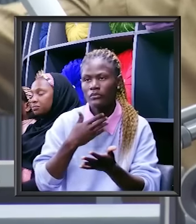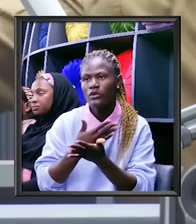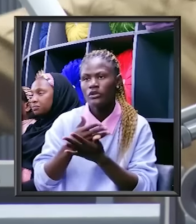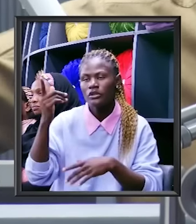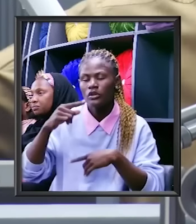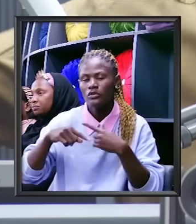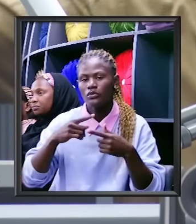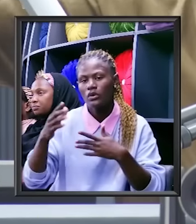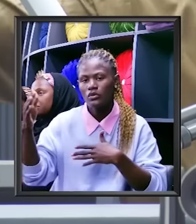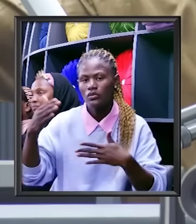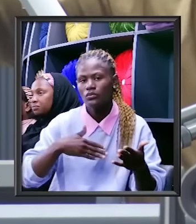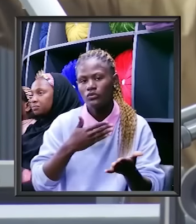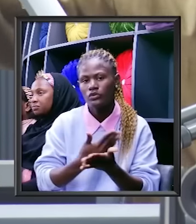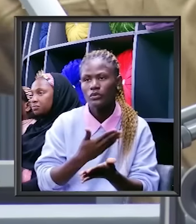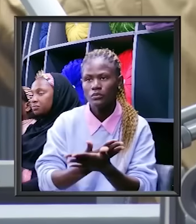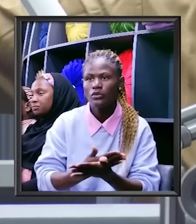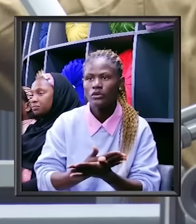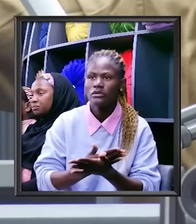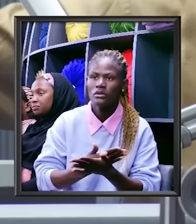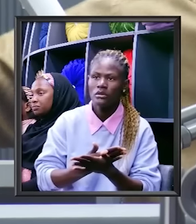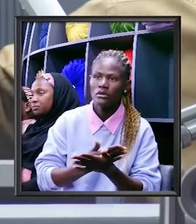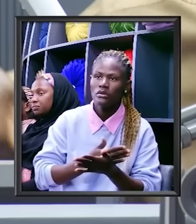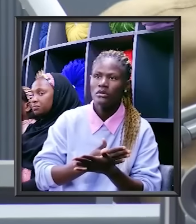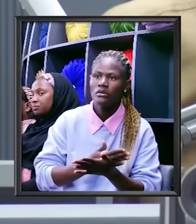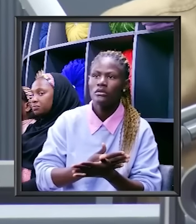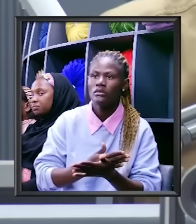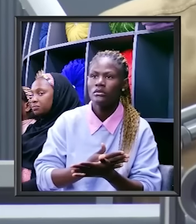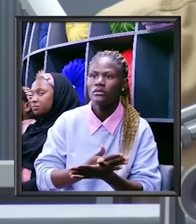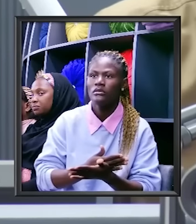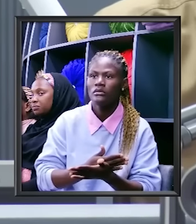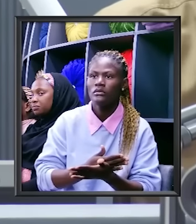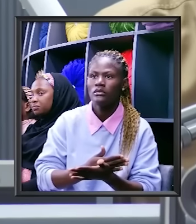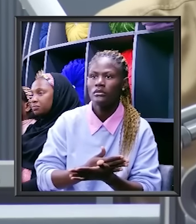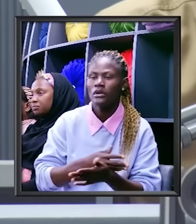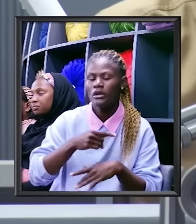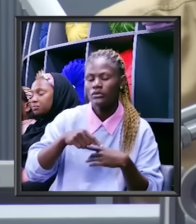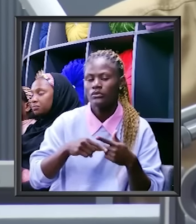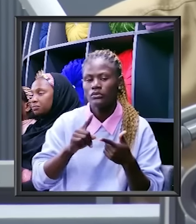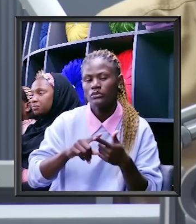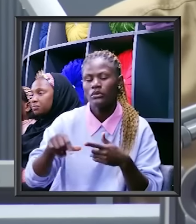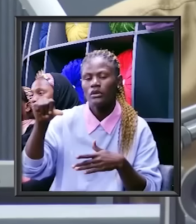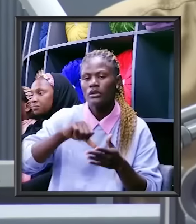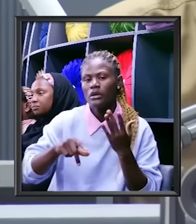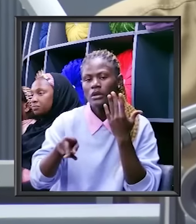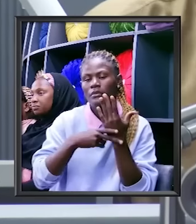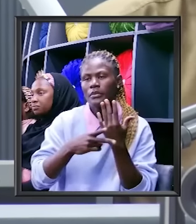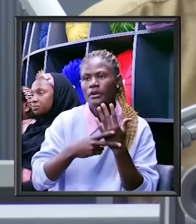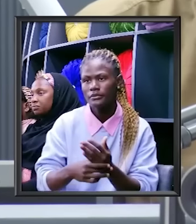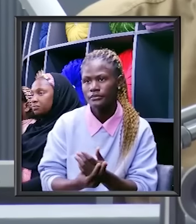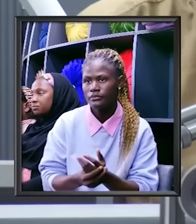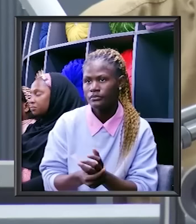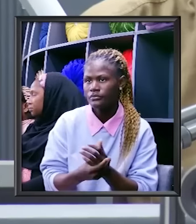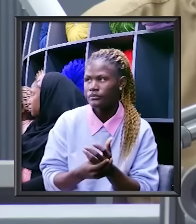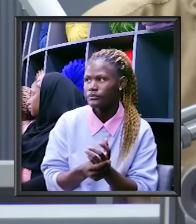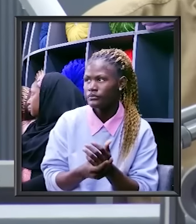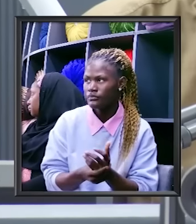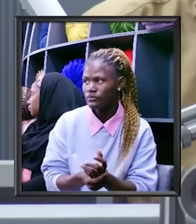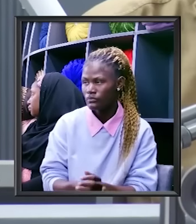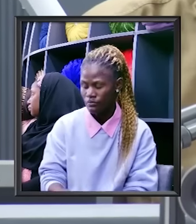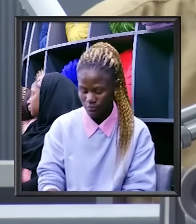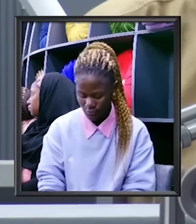it use go withdraw make it enter inside go withdraw the money carry and go home or go another bank. Baba, why you do like